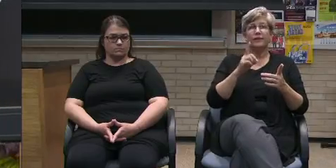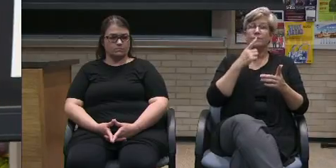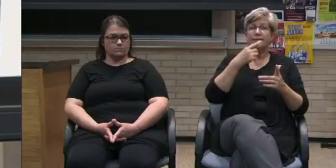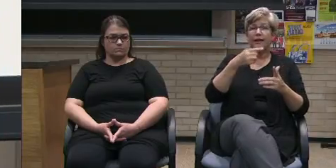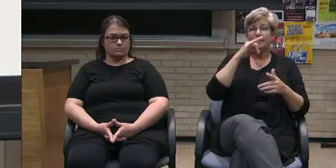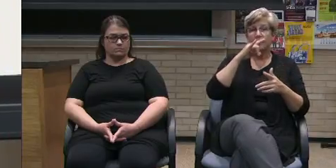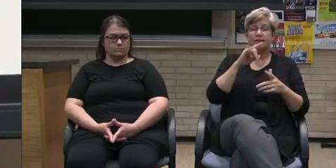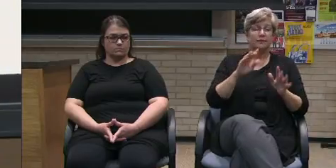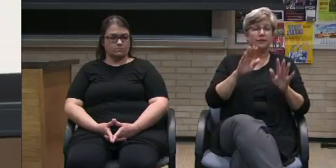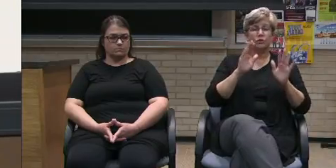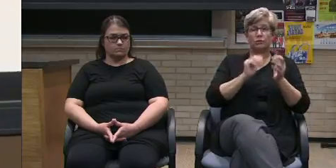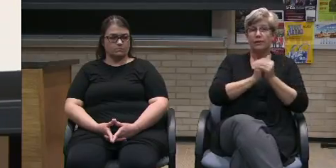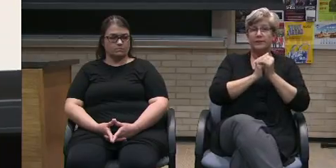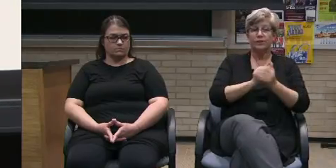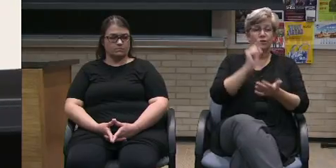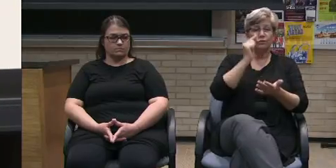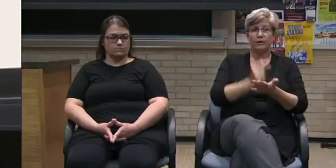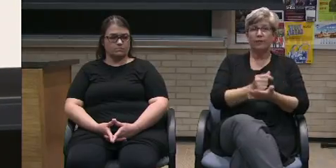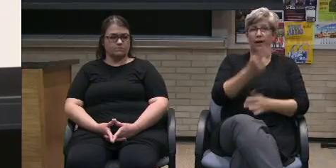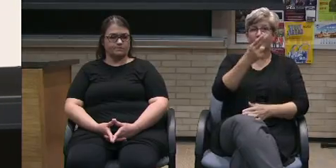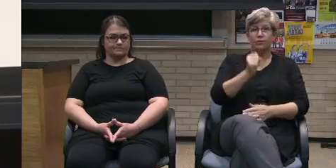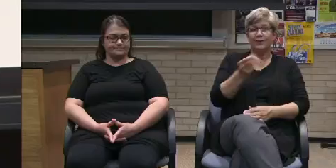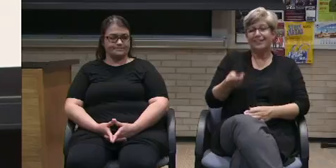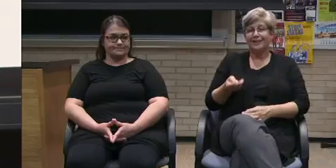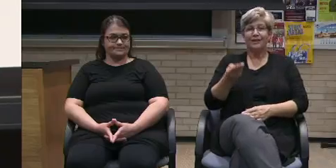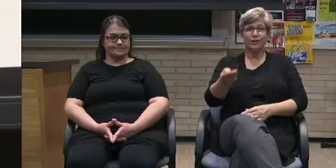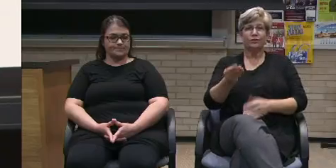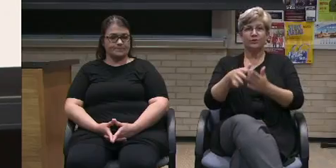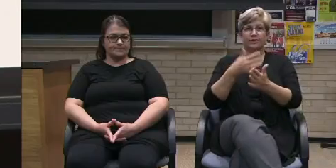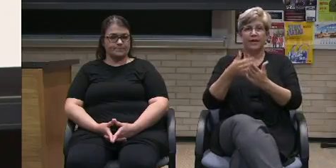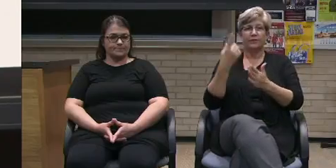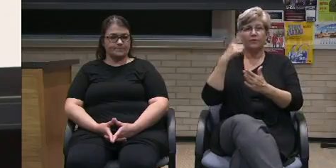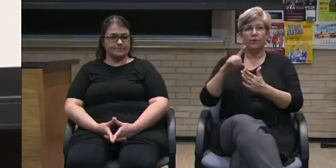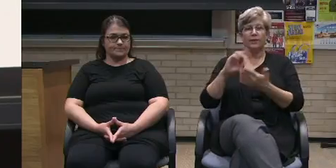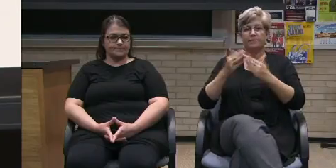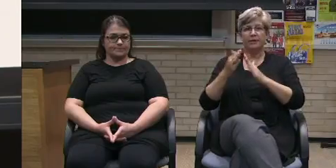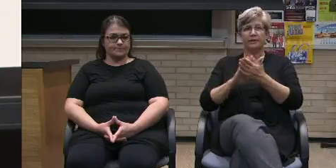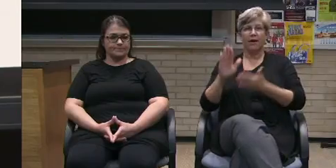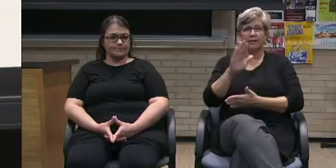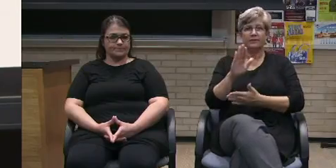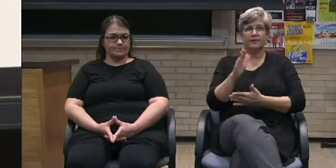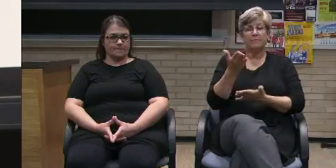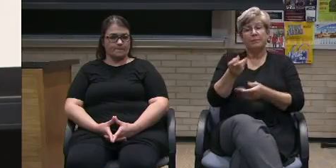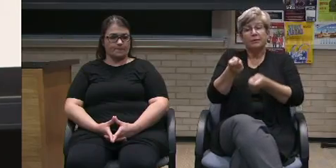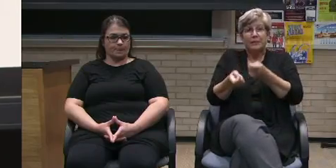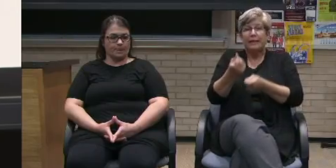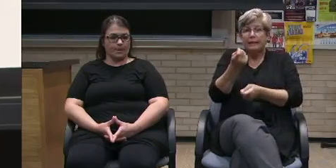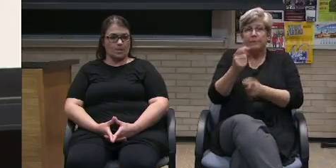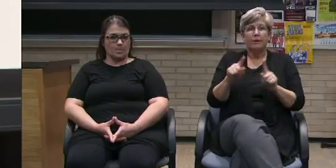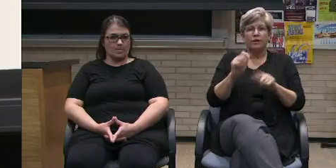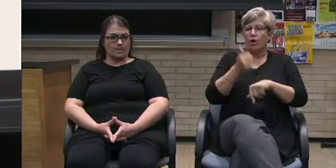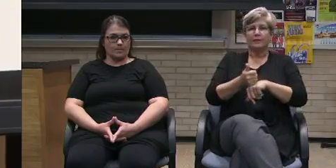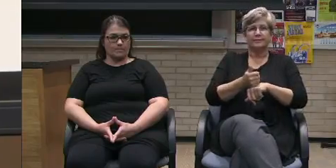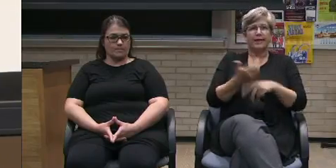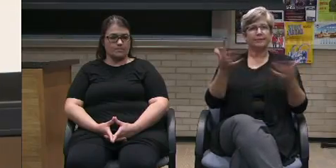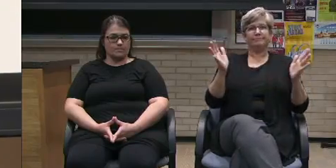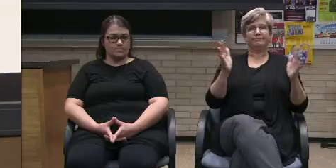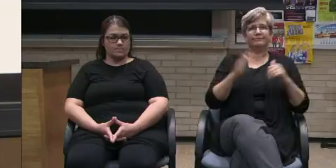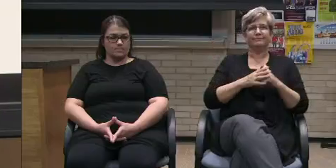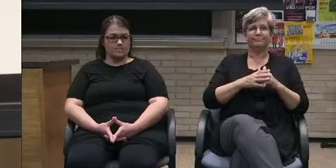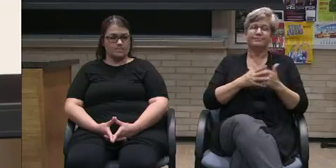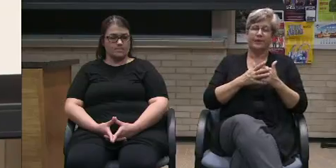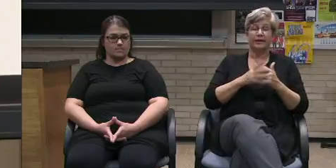schedule for Erie Community College. You might need to change it depending on your major, but you're all set. It's a little wishful thinking,